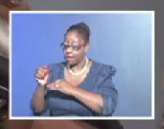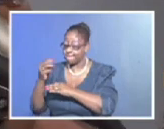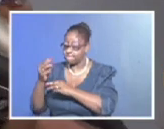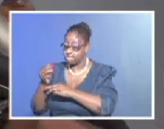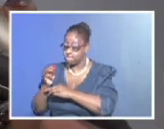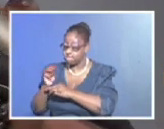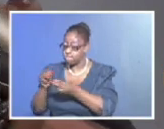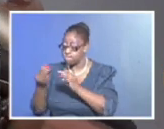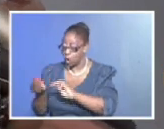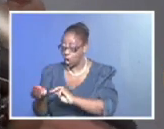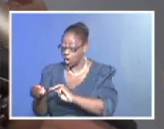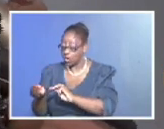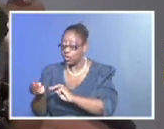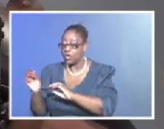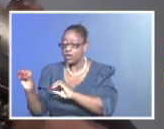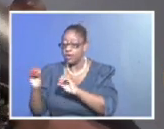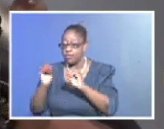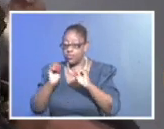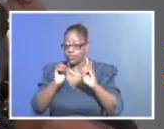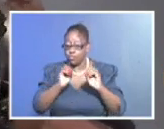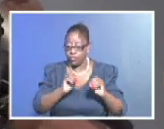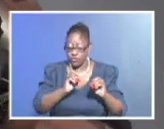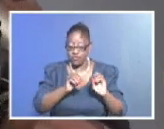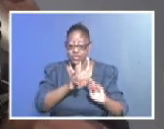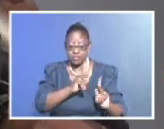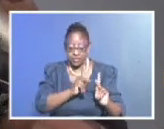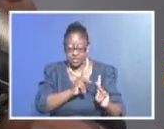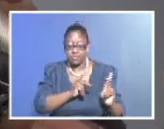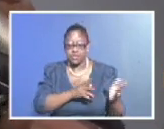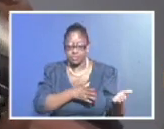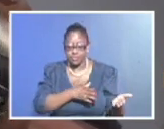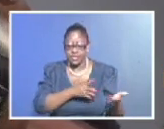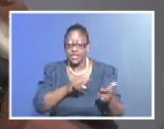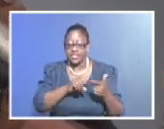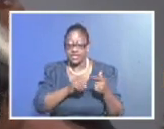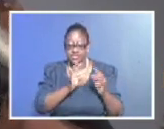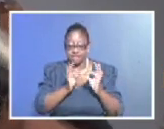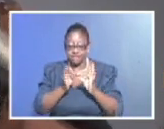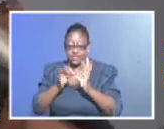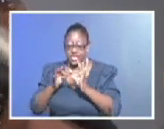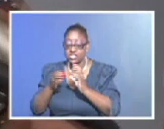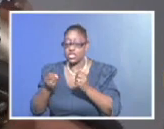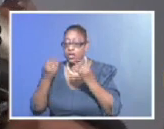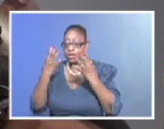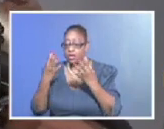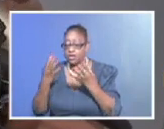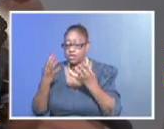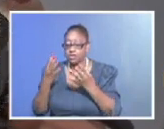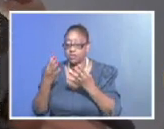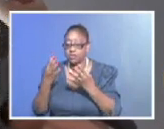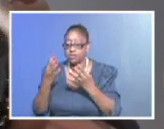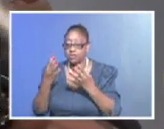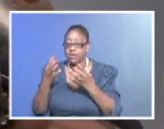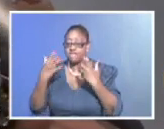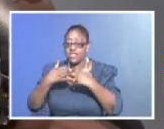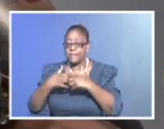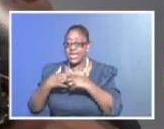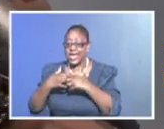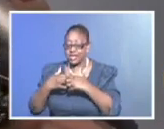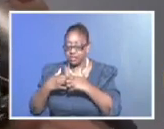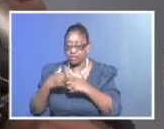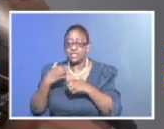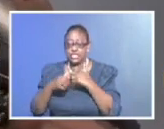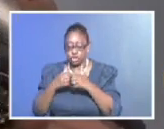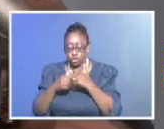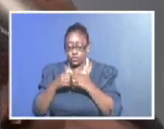the staff in that area when we get into the actual morgue itself, and to fix a lot of the mechanical